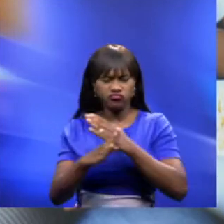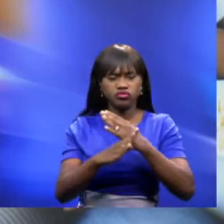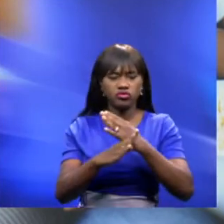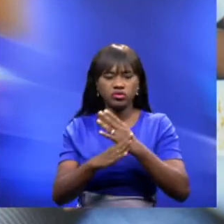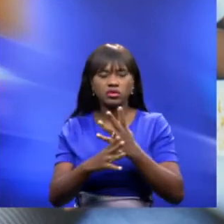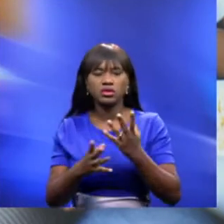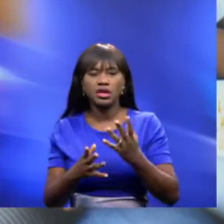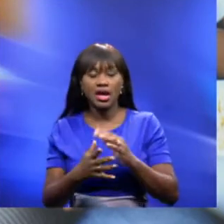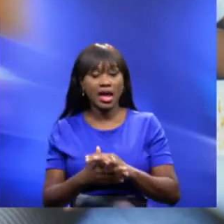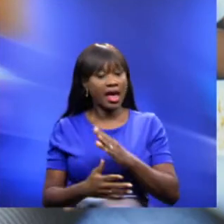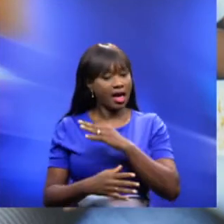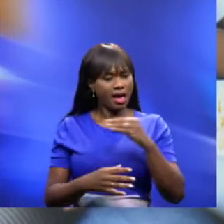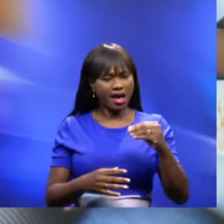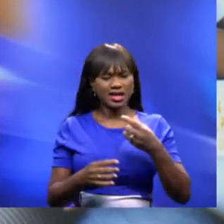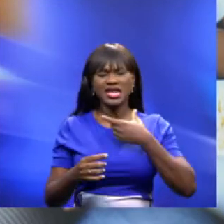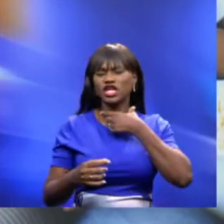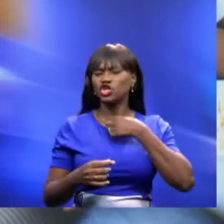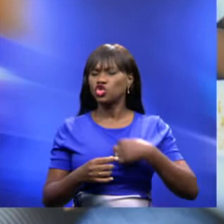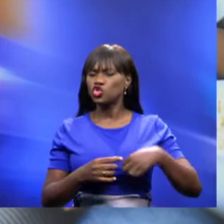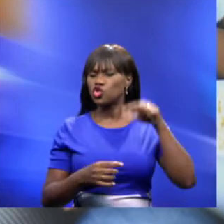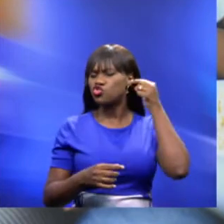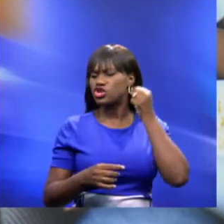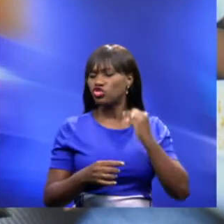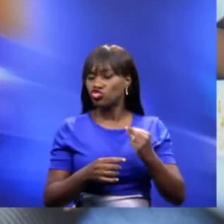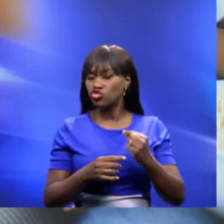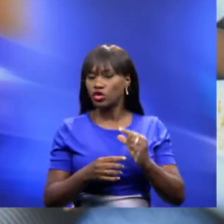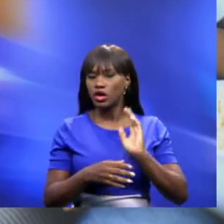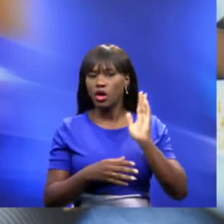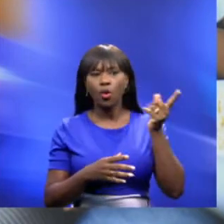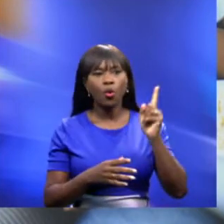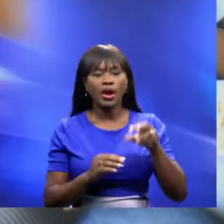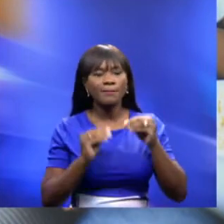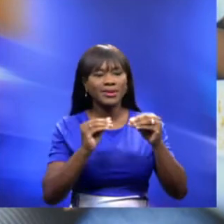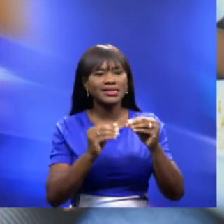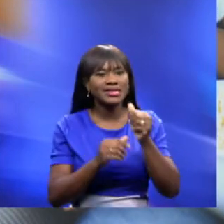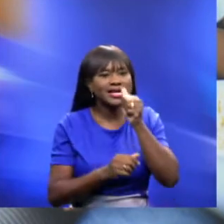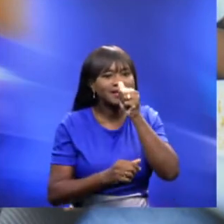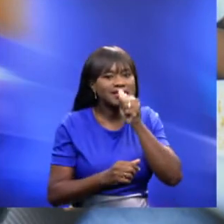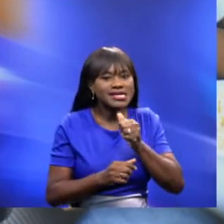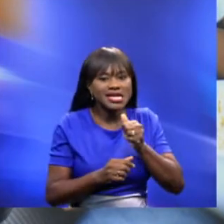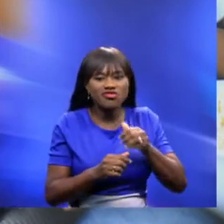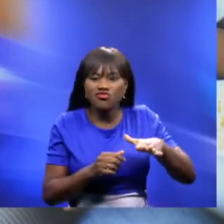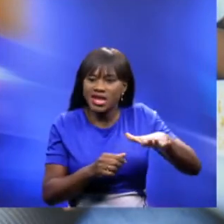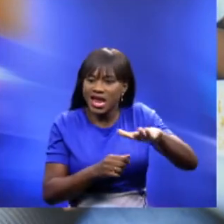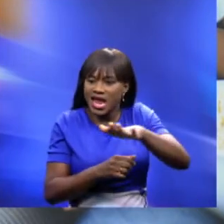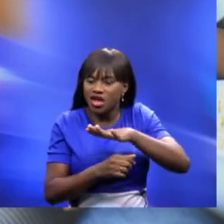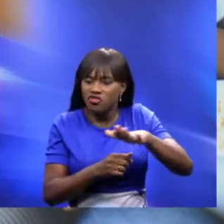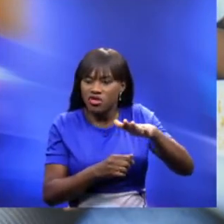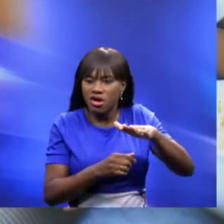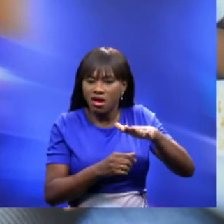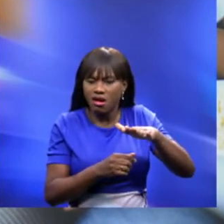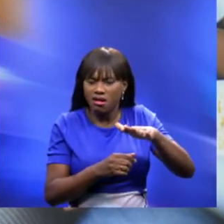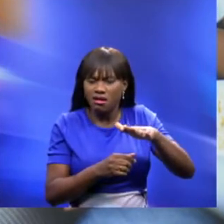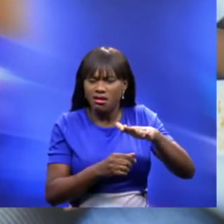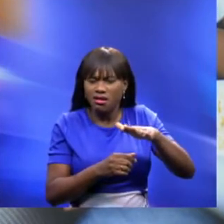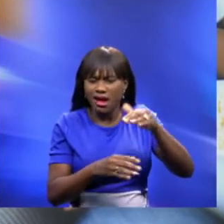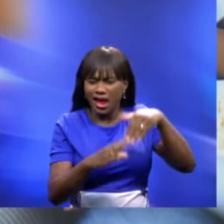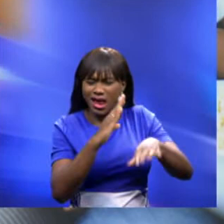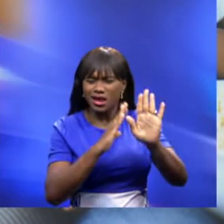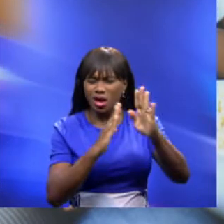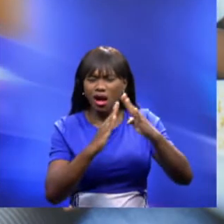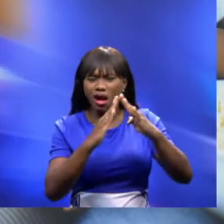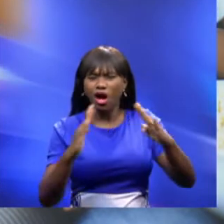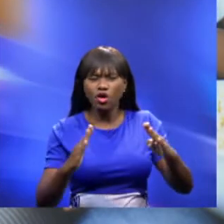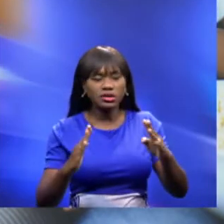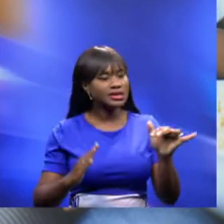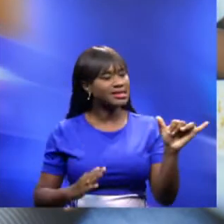yard in a box, right? Yeah. So you will have it in a secret area within your house, probably within a safe. And it's the same thing we